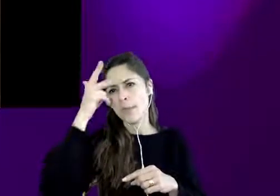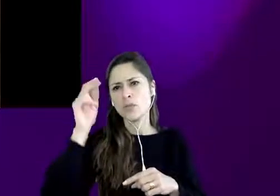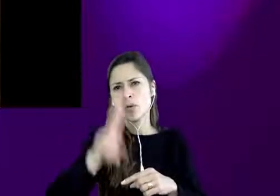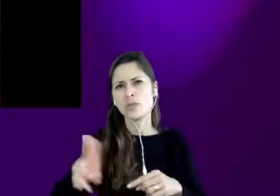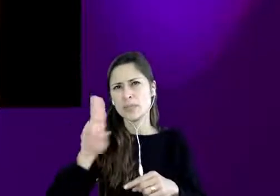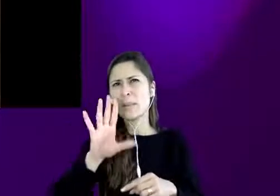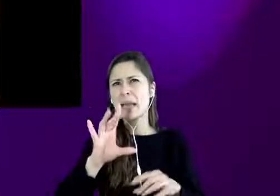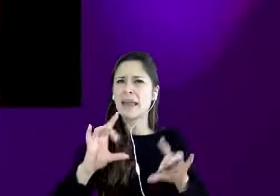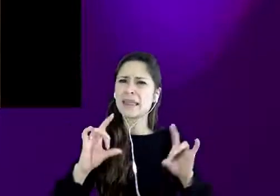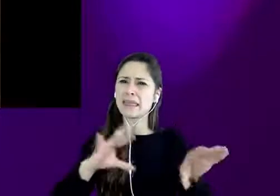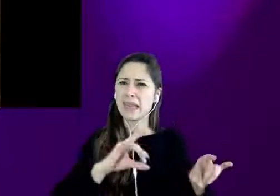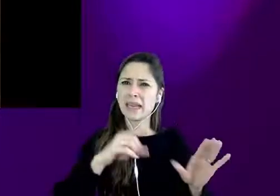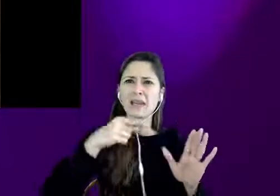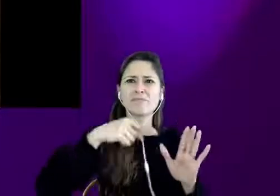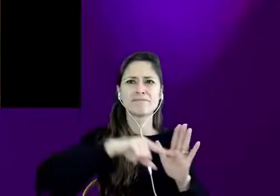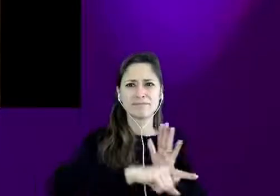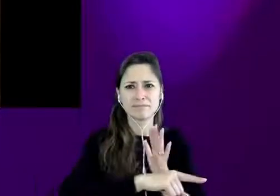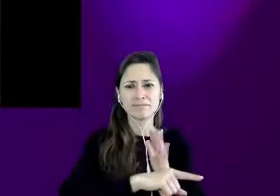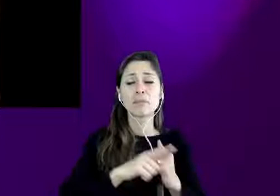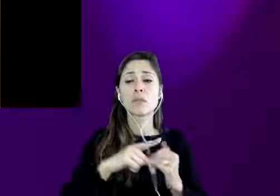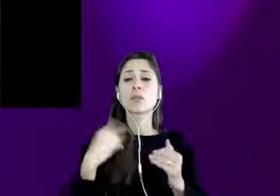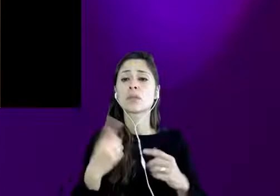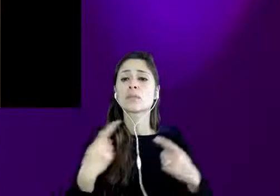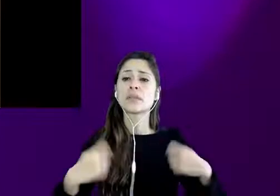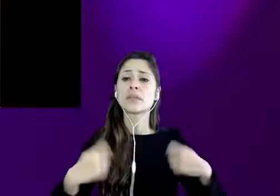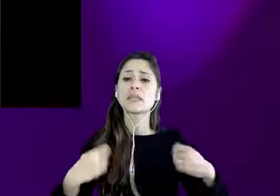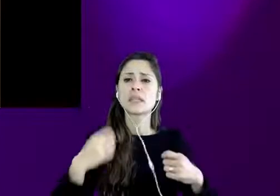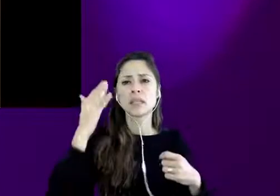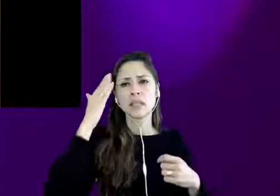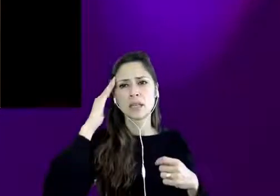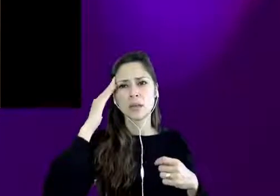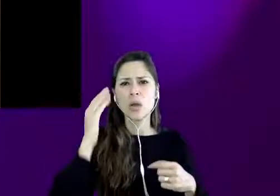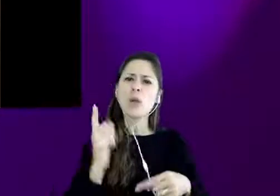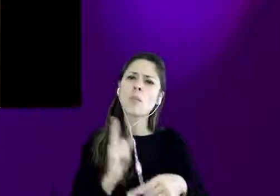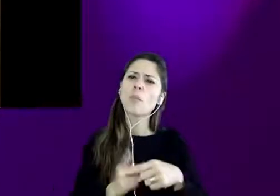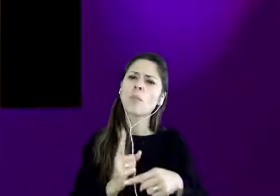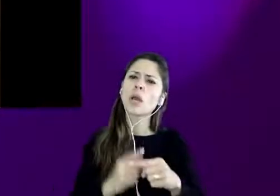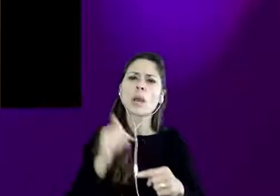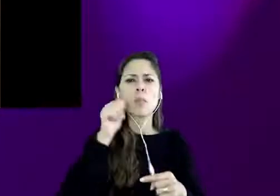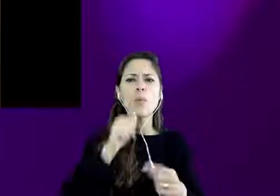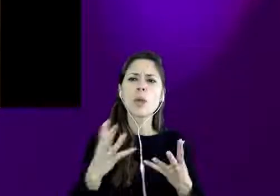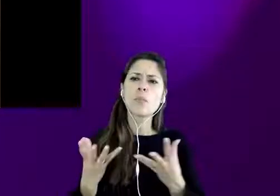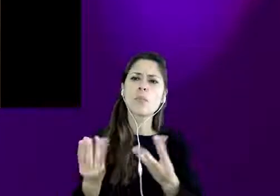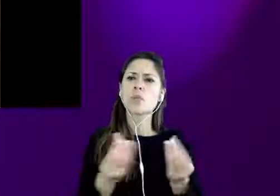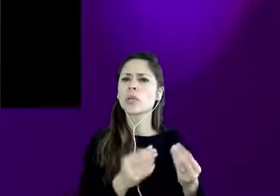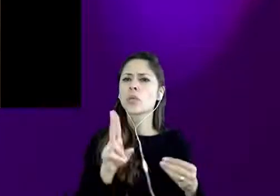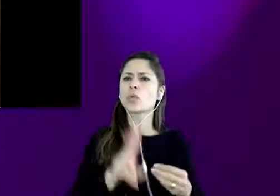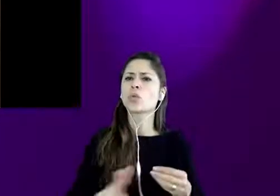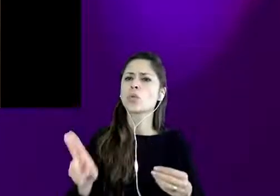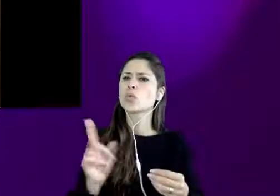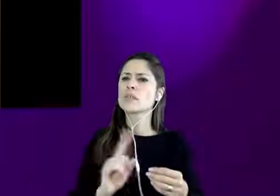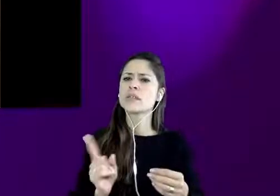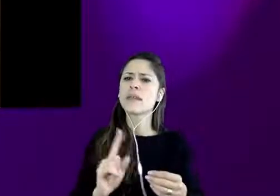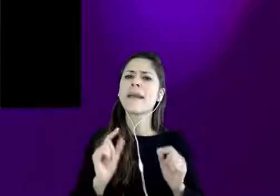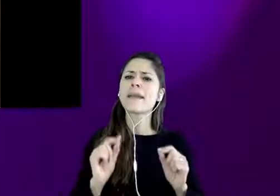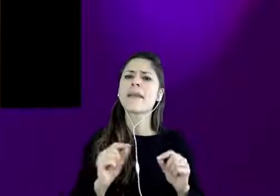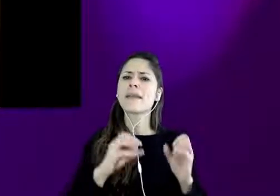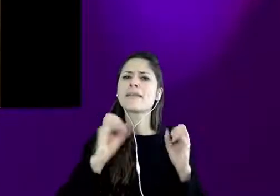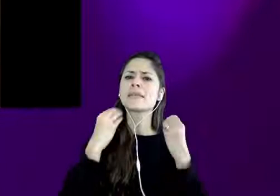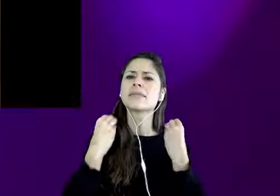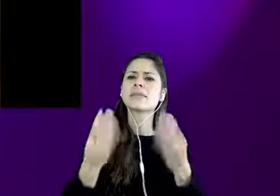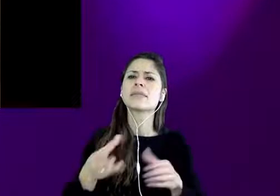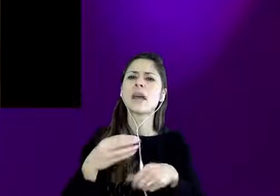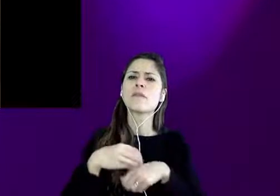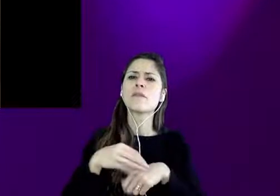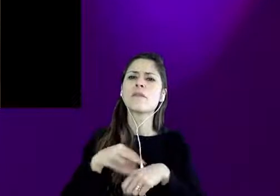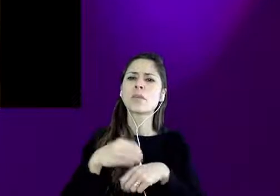women not using this technique? Who is informing them? Why are women postponing motherhood? How many eggs